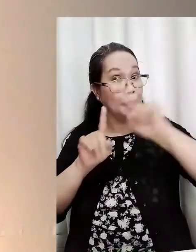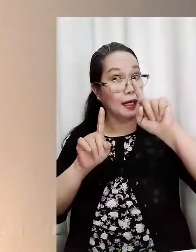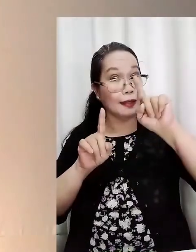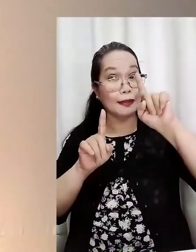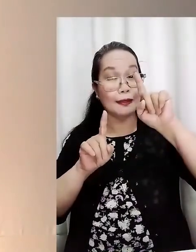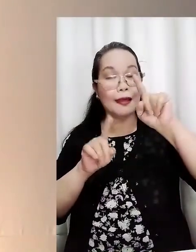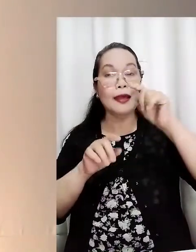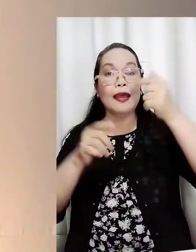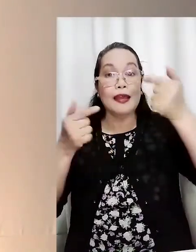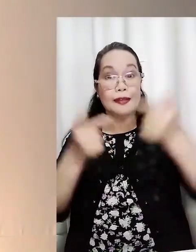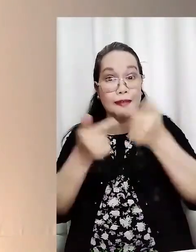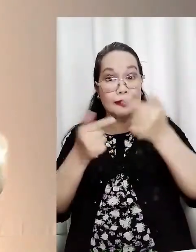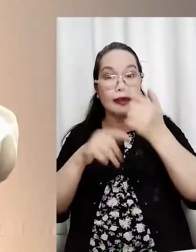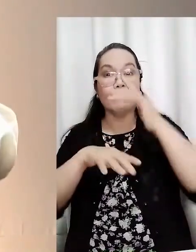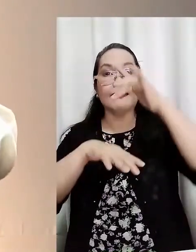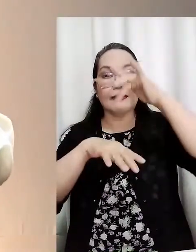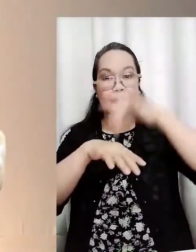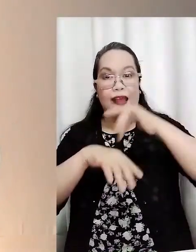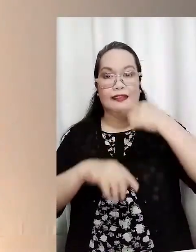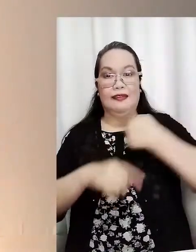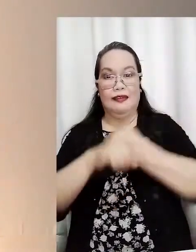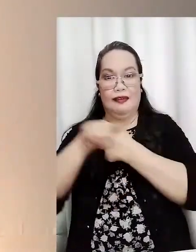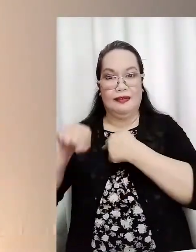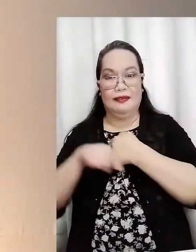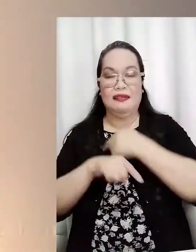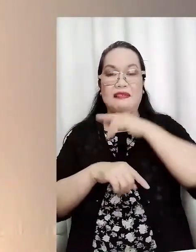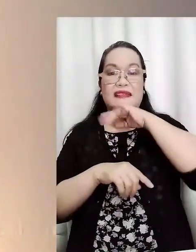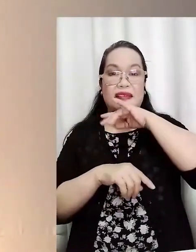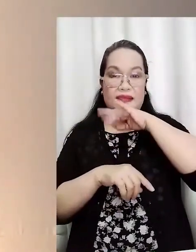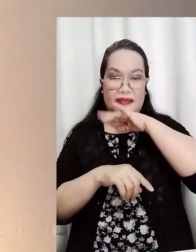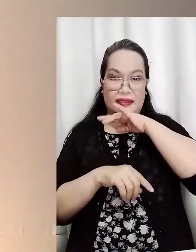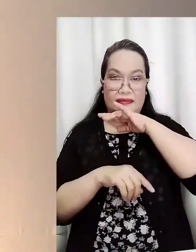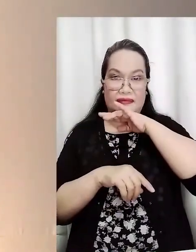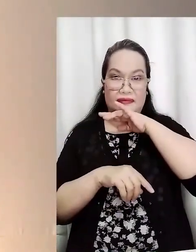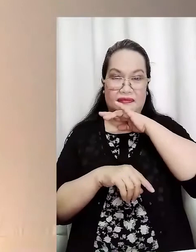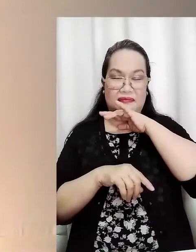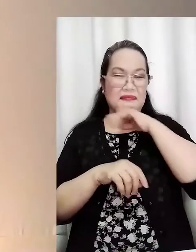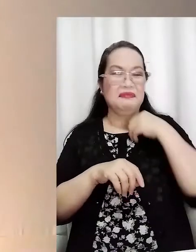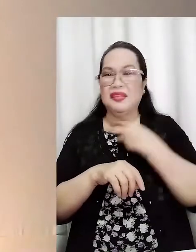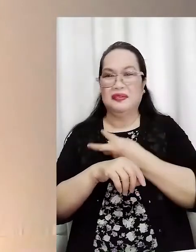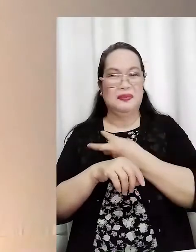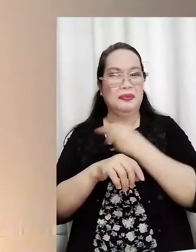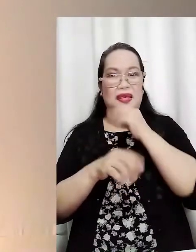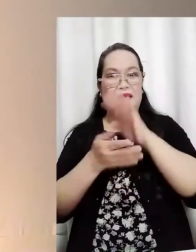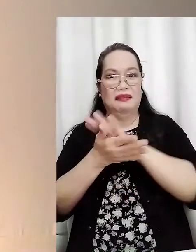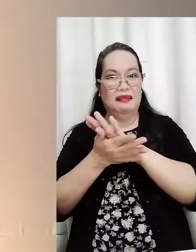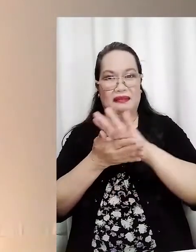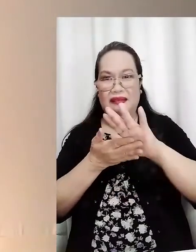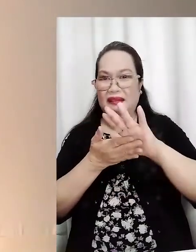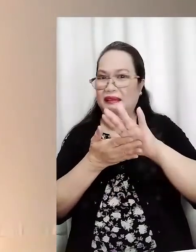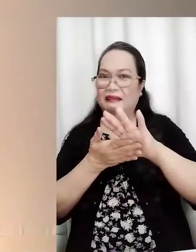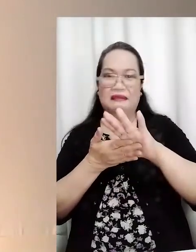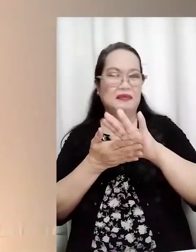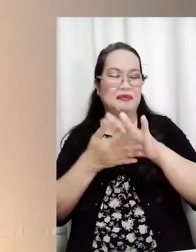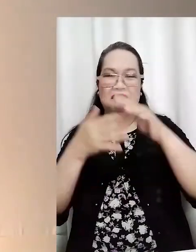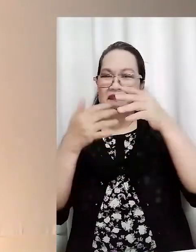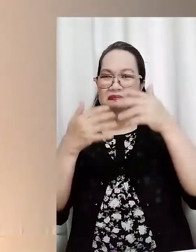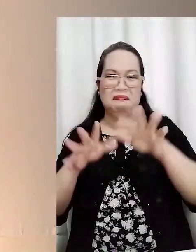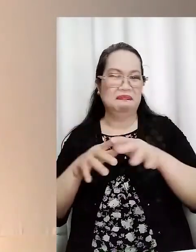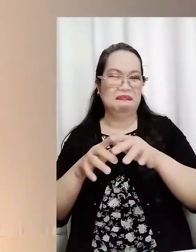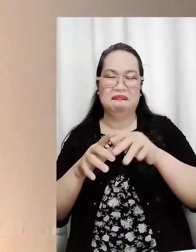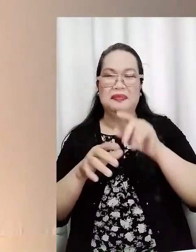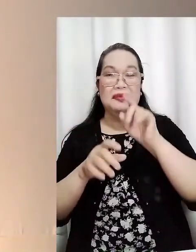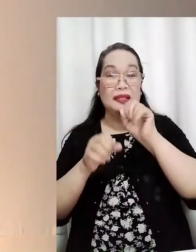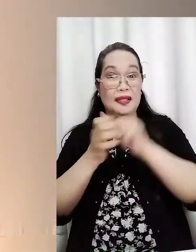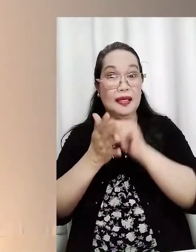and its influence in our life, we were contaminated. We are not pure anymore. And